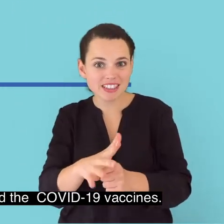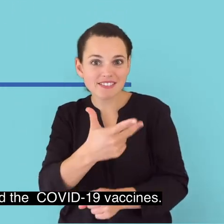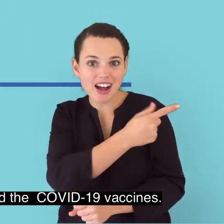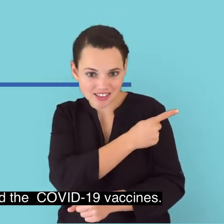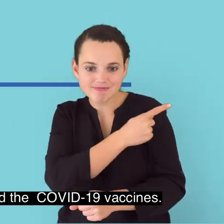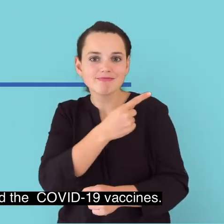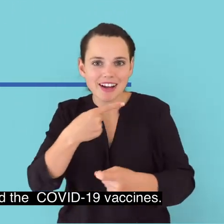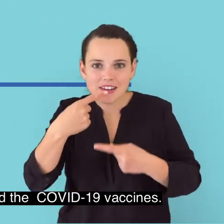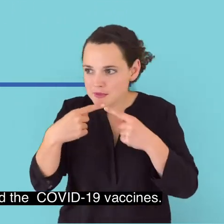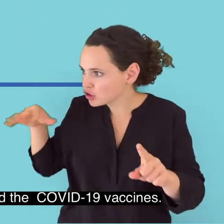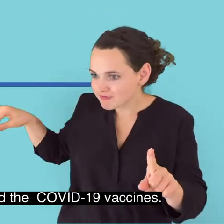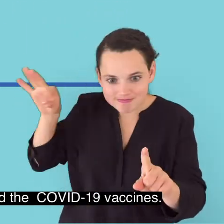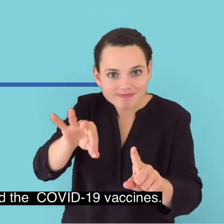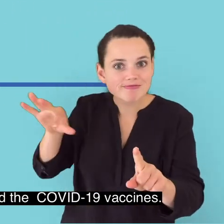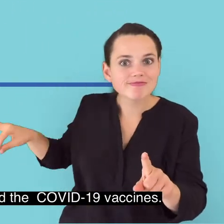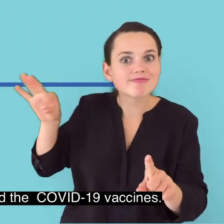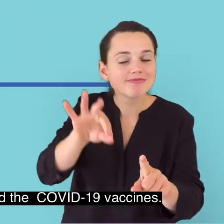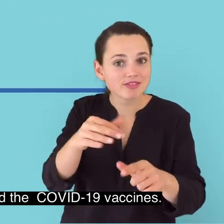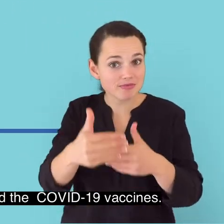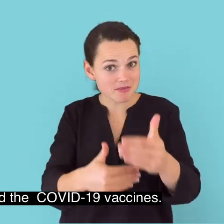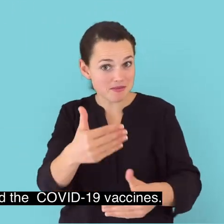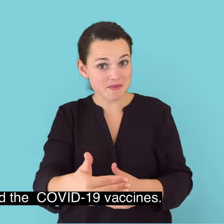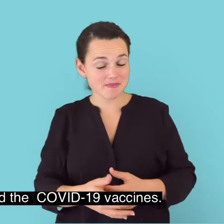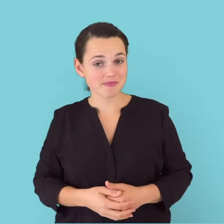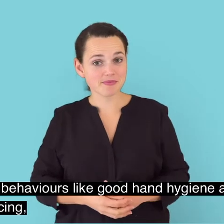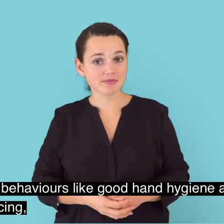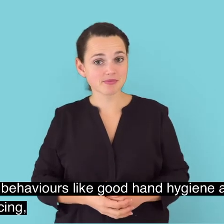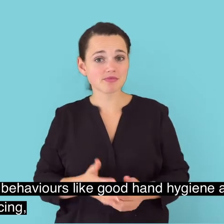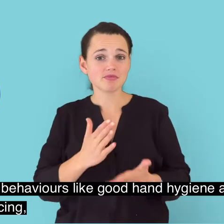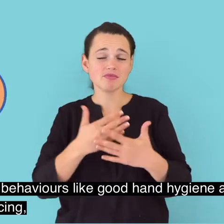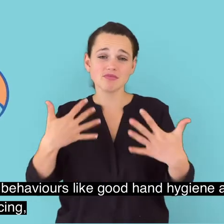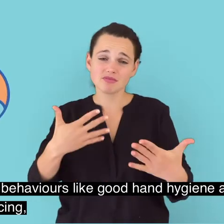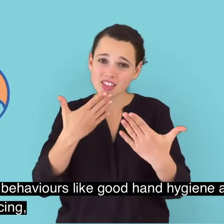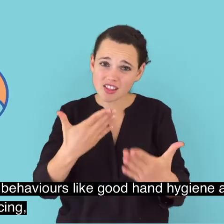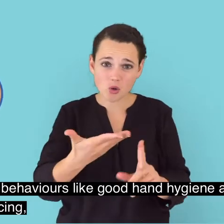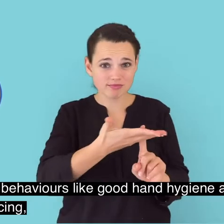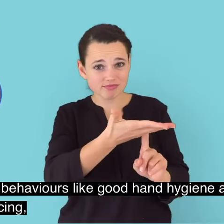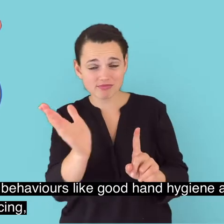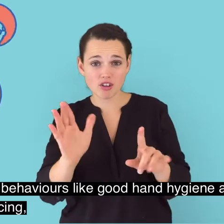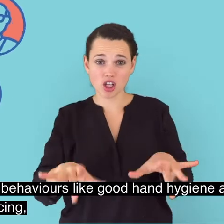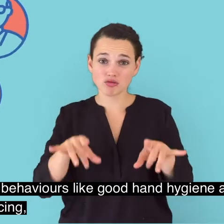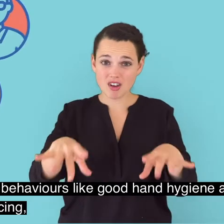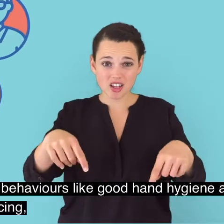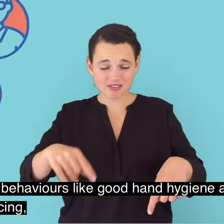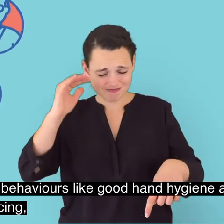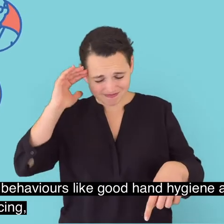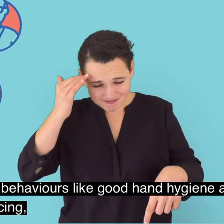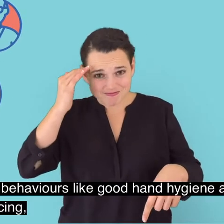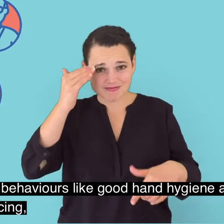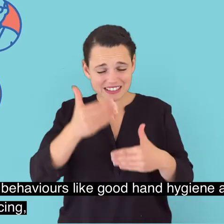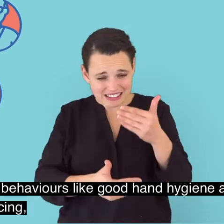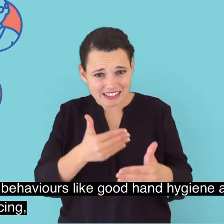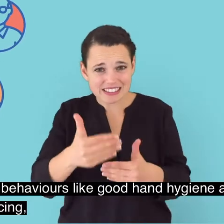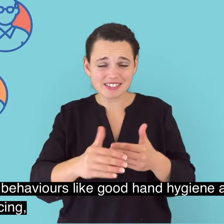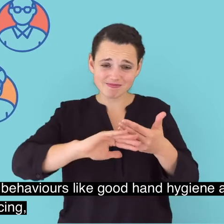a head start to build the COVID-19 vaccines. Thanks to our community maintaining COVID-safe behaviours like